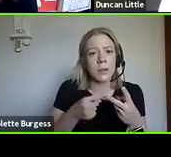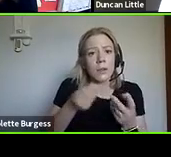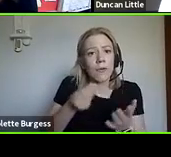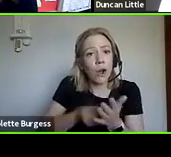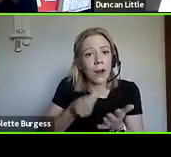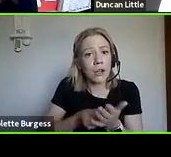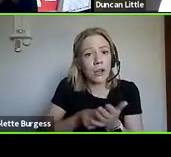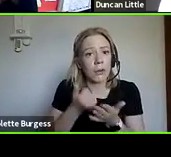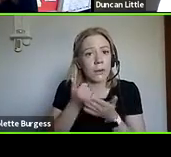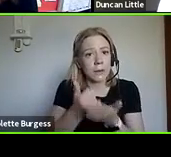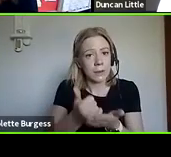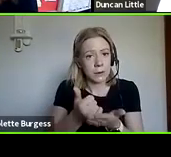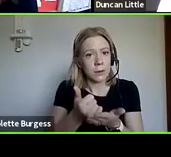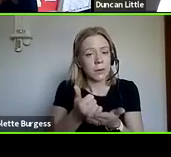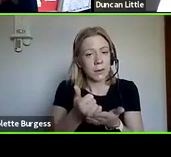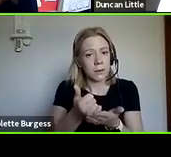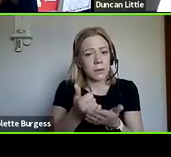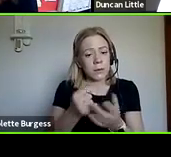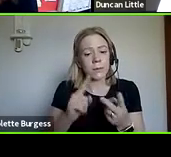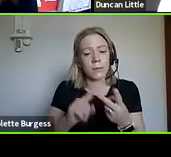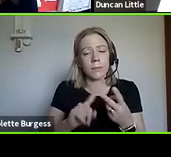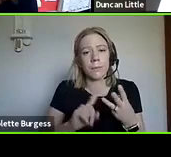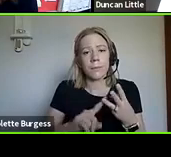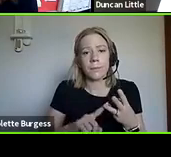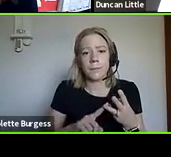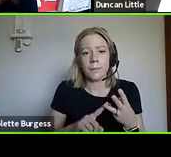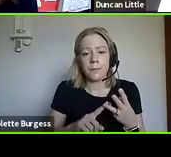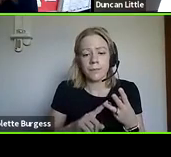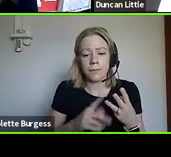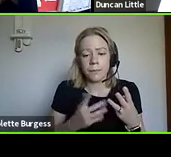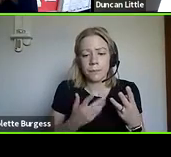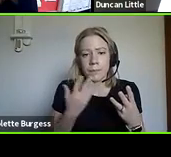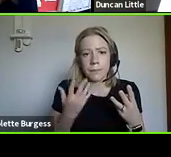financial assistance, it is